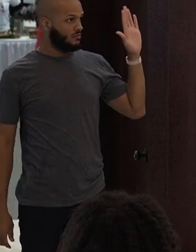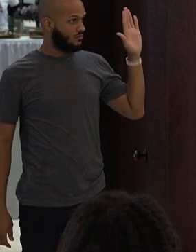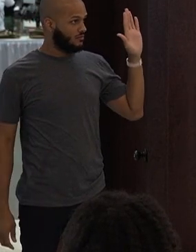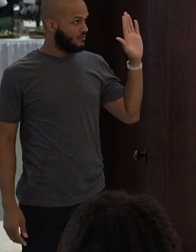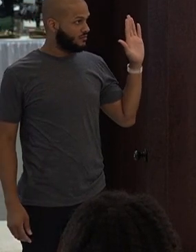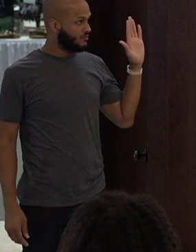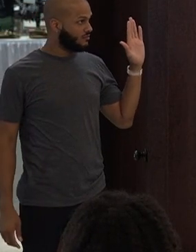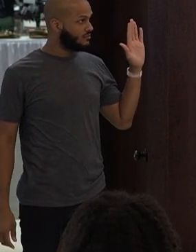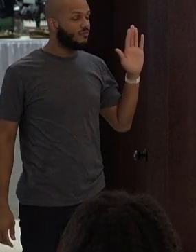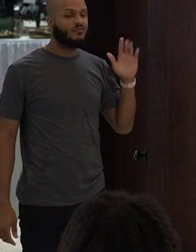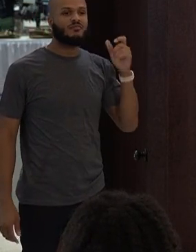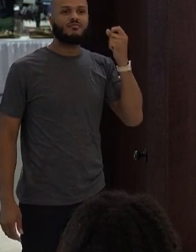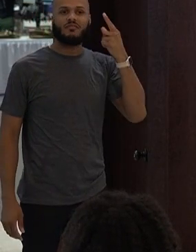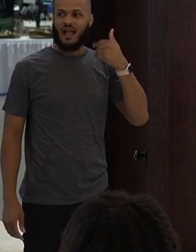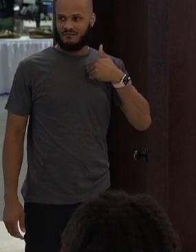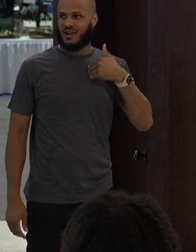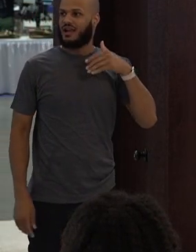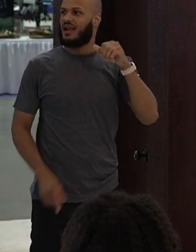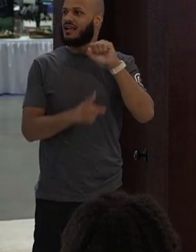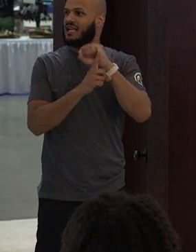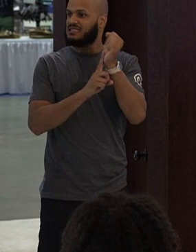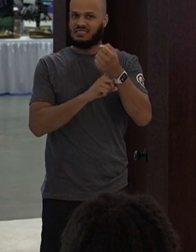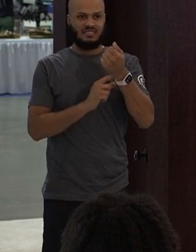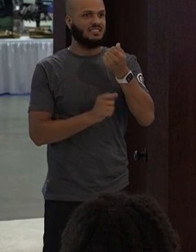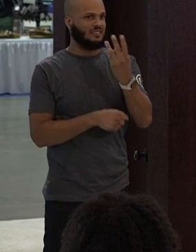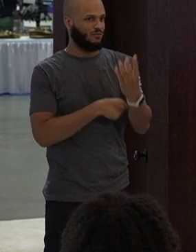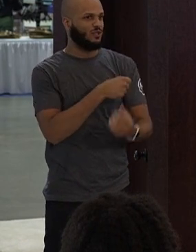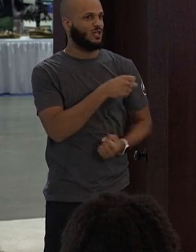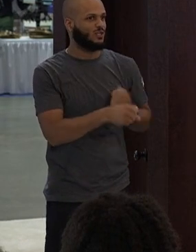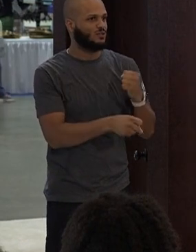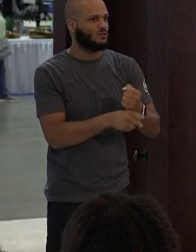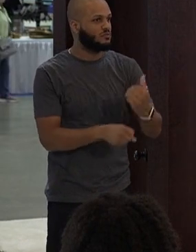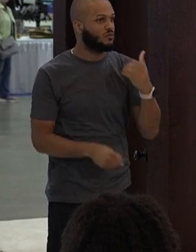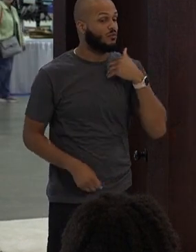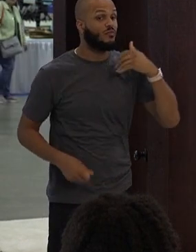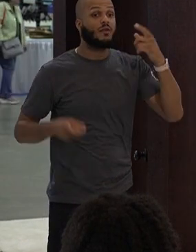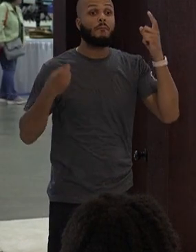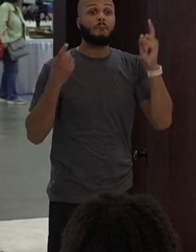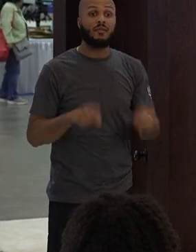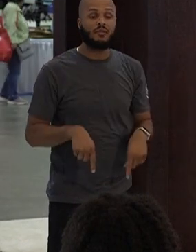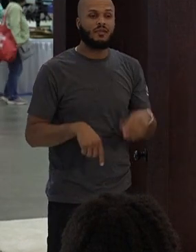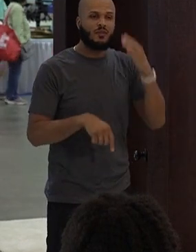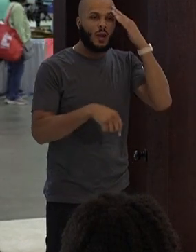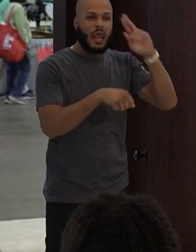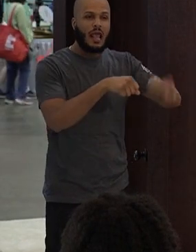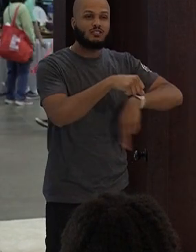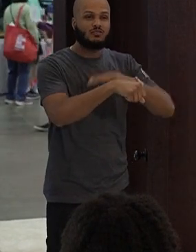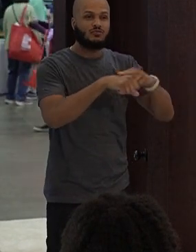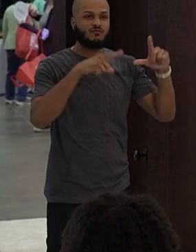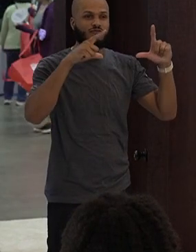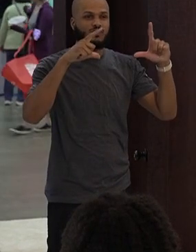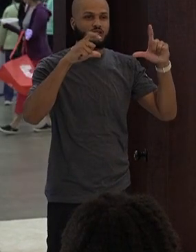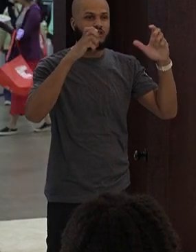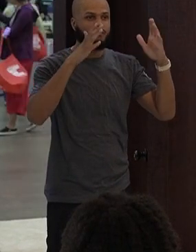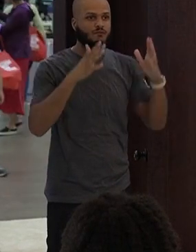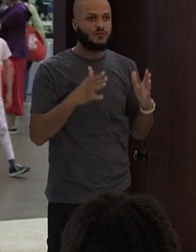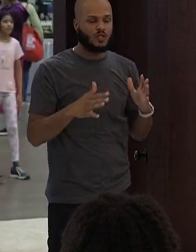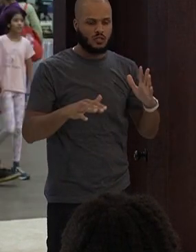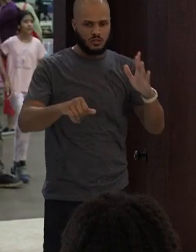so there was a case several years ago where a nature photographer set up